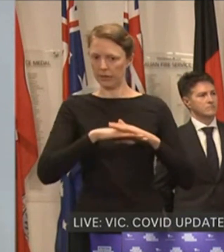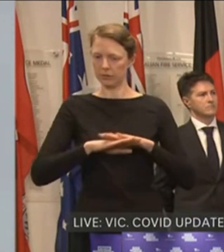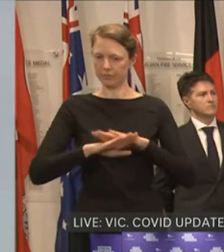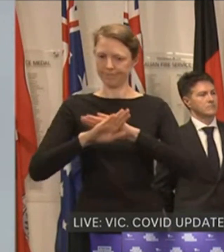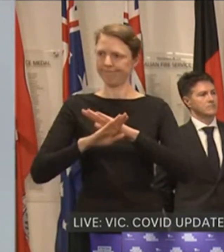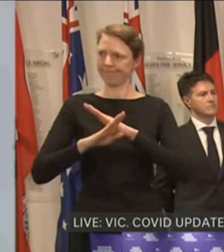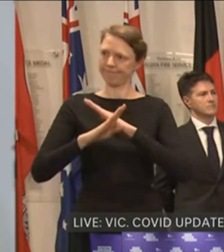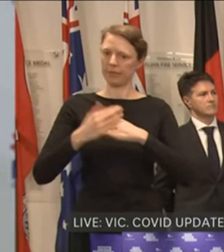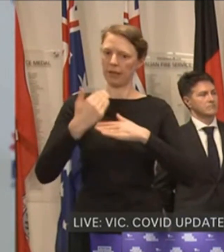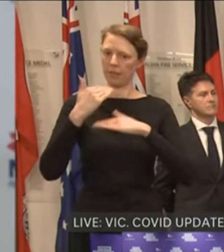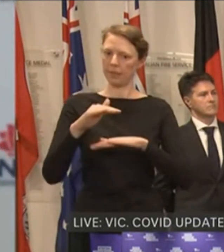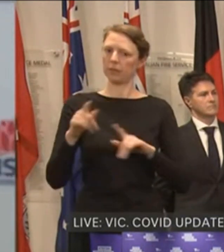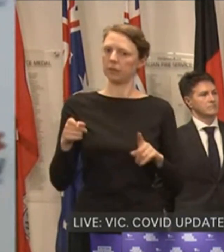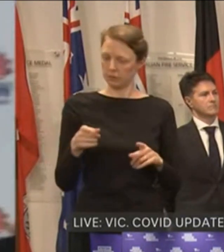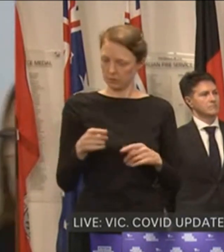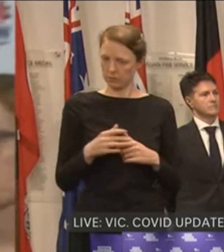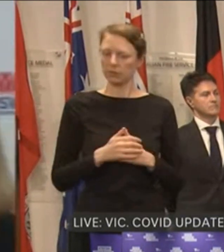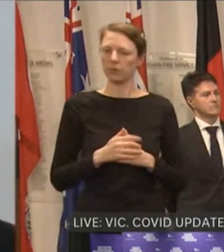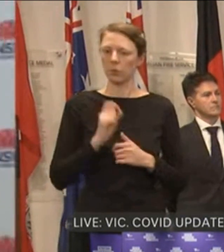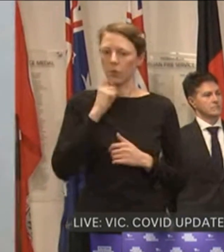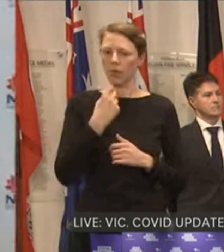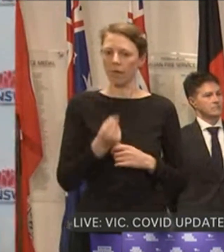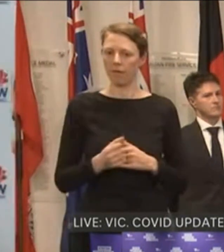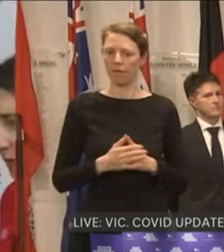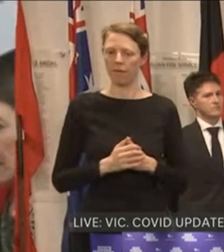Monday in the southwest Sydney area?